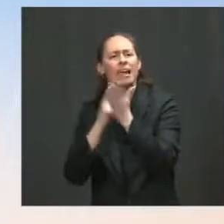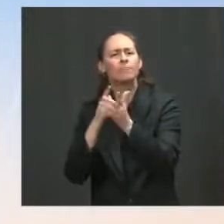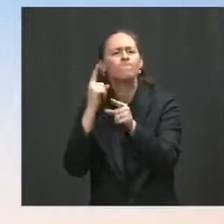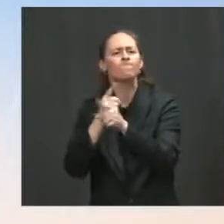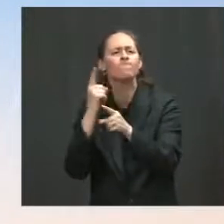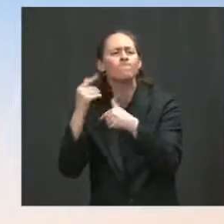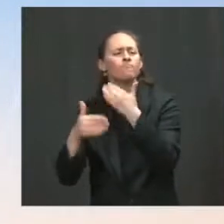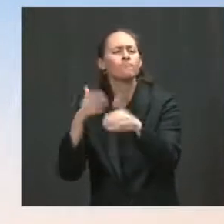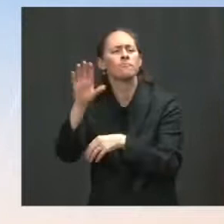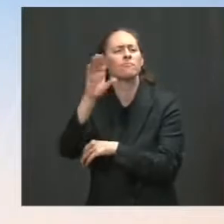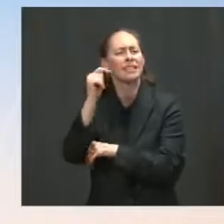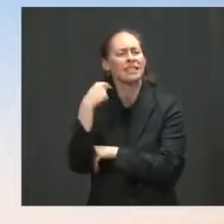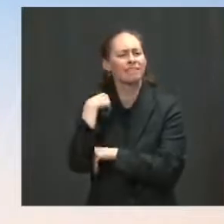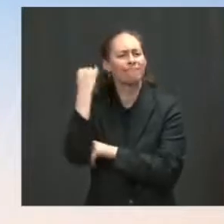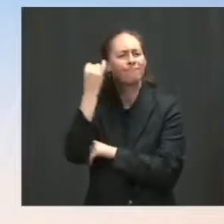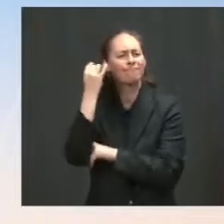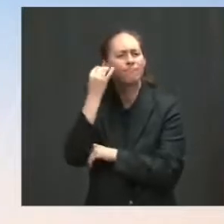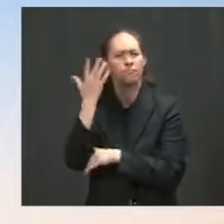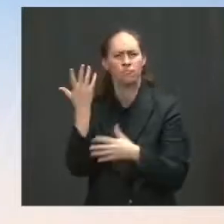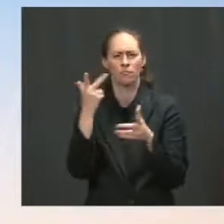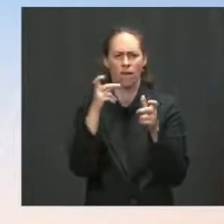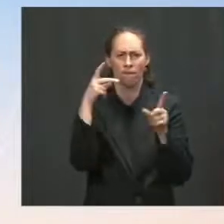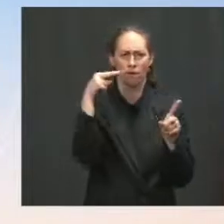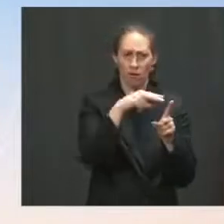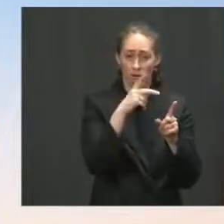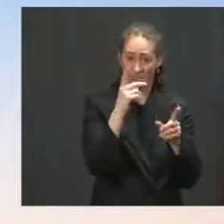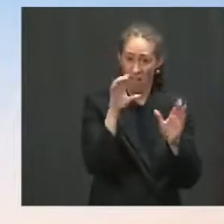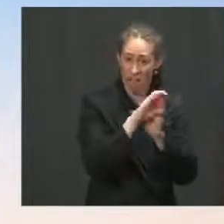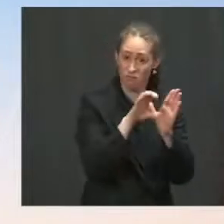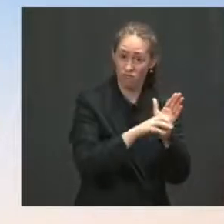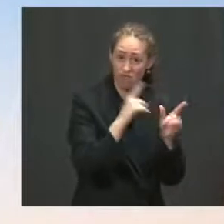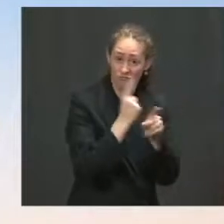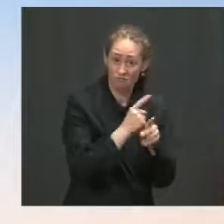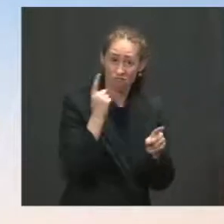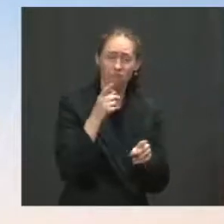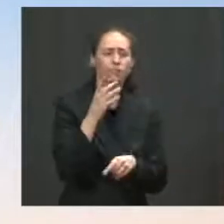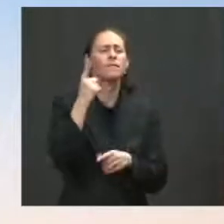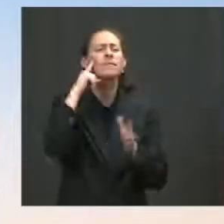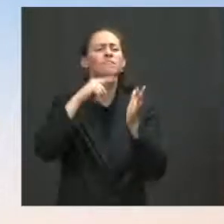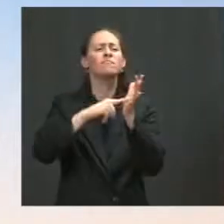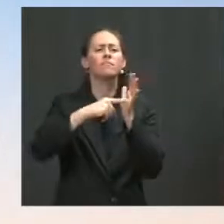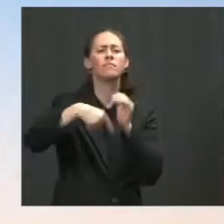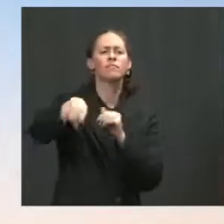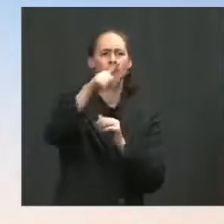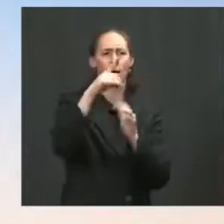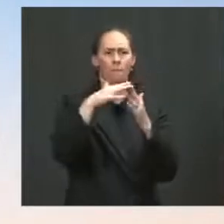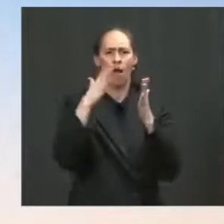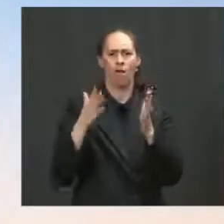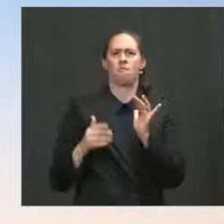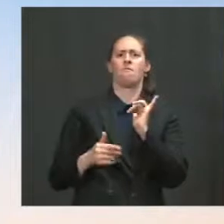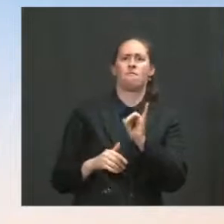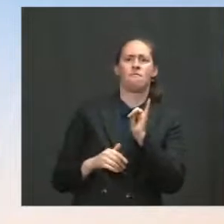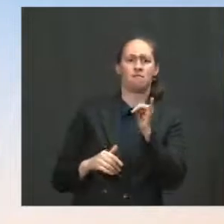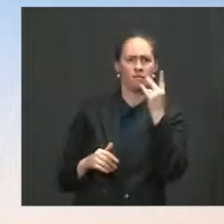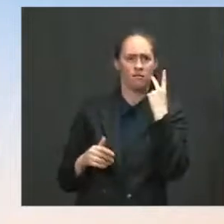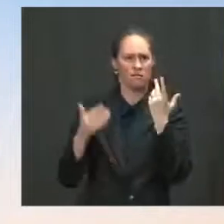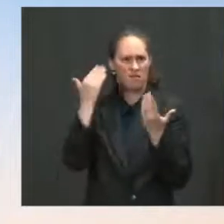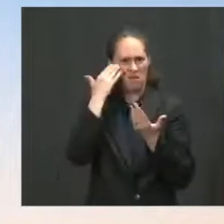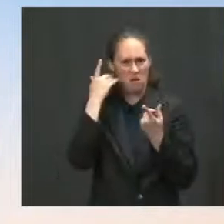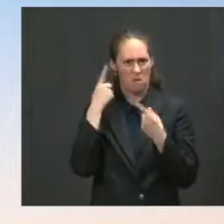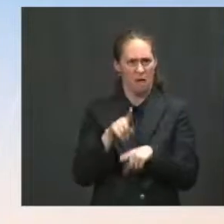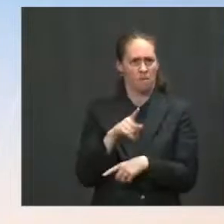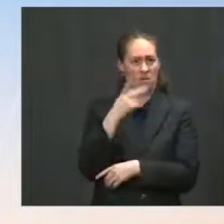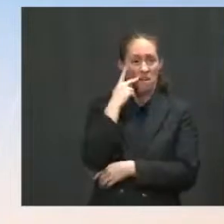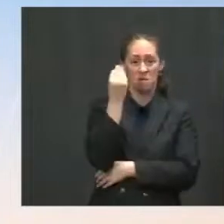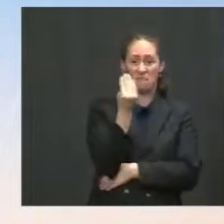constitutionality. What's the White House's message then to Americans who heard what happened yesterday, heard what was said at this podium on Monday, can't